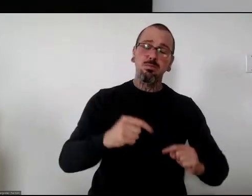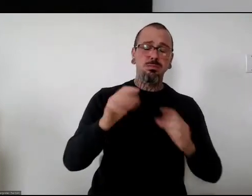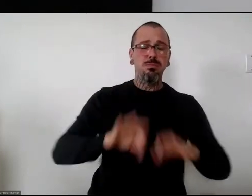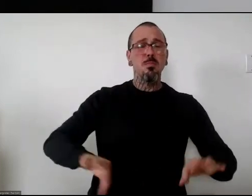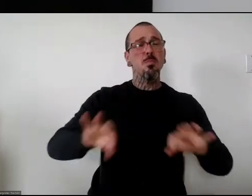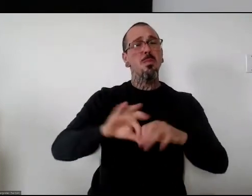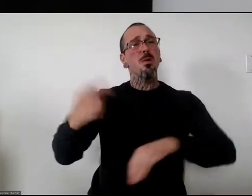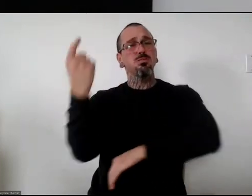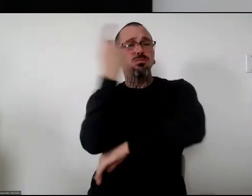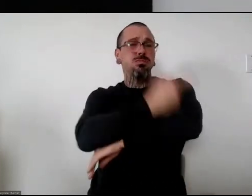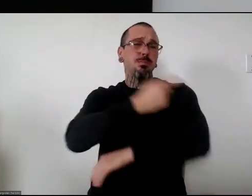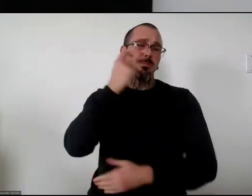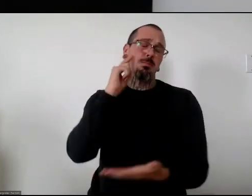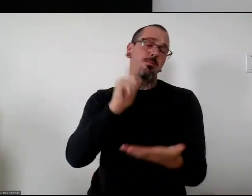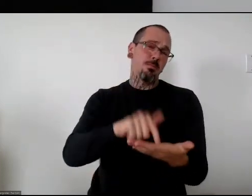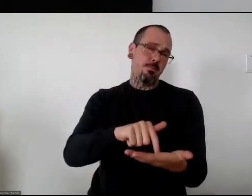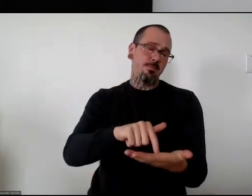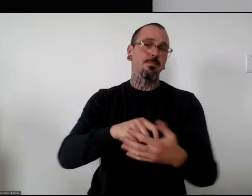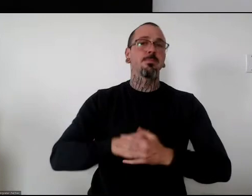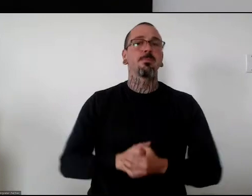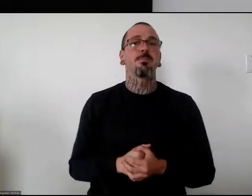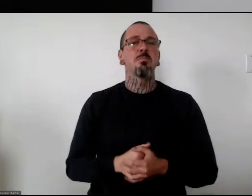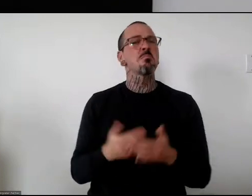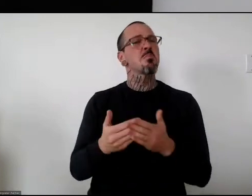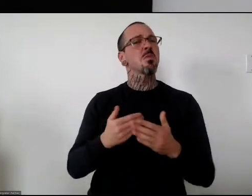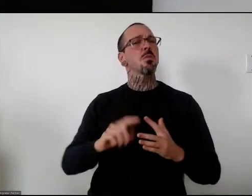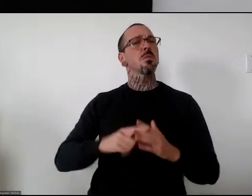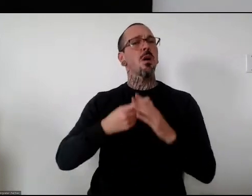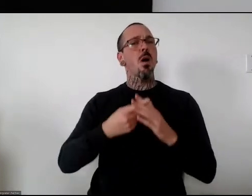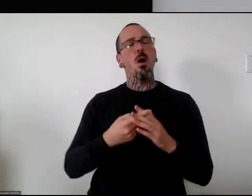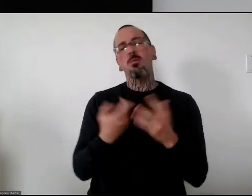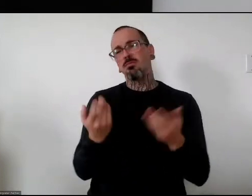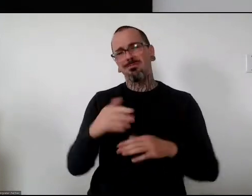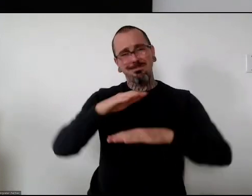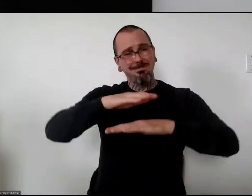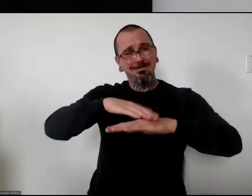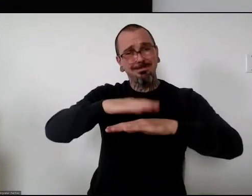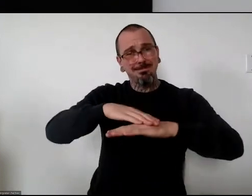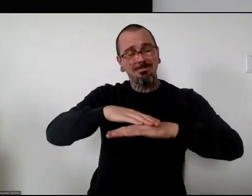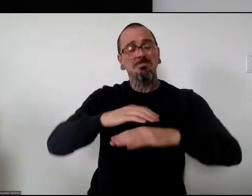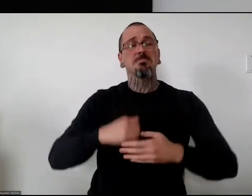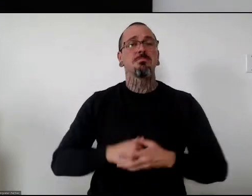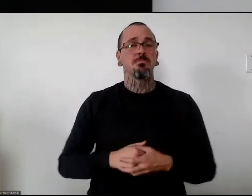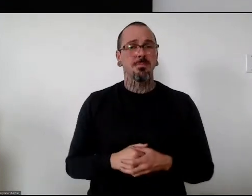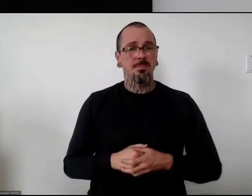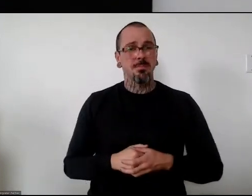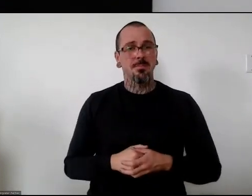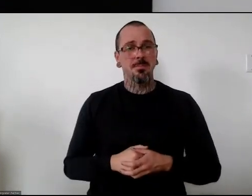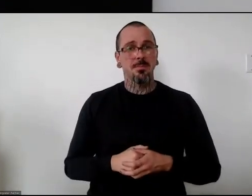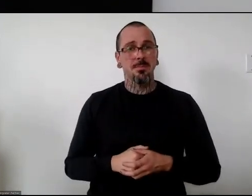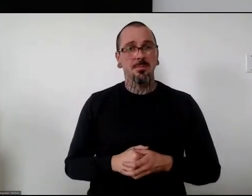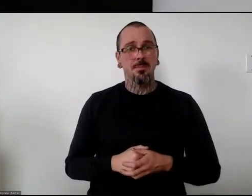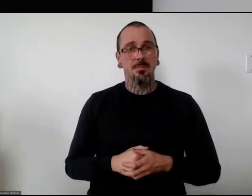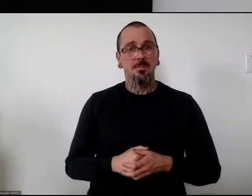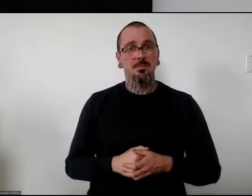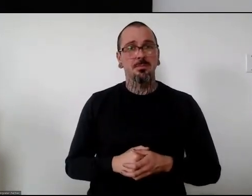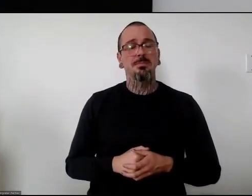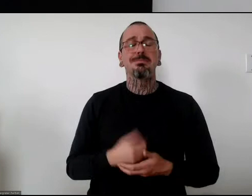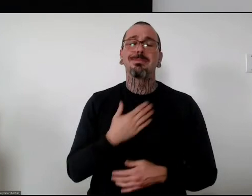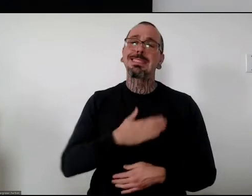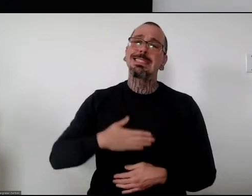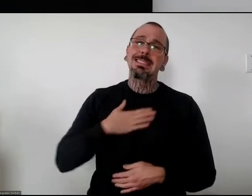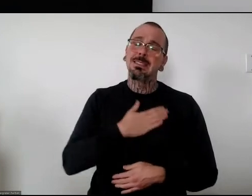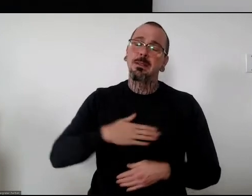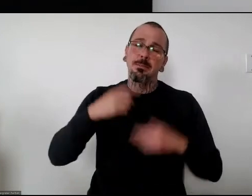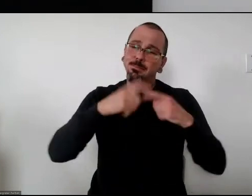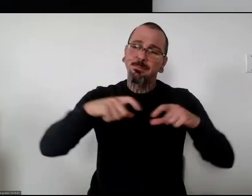some general reminders at the beginning, some housekeeping notes before we get started. If you could please wear your masks unless